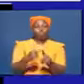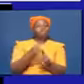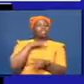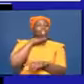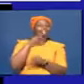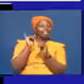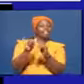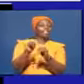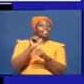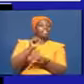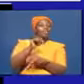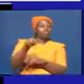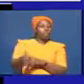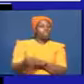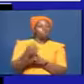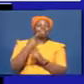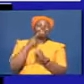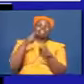remaining at